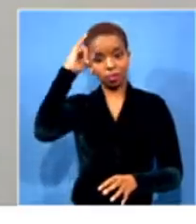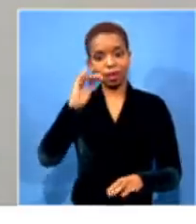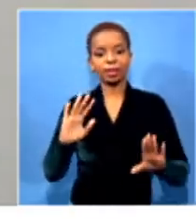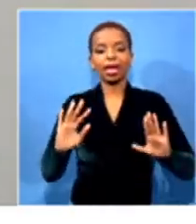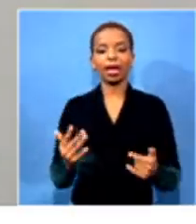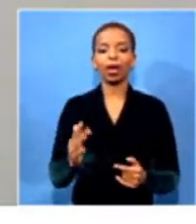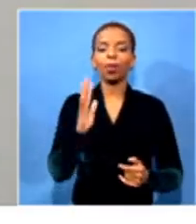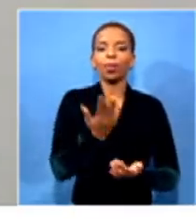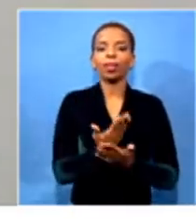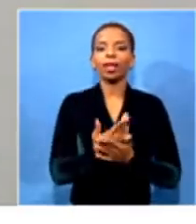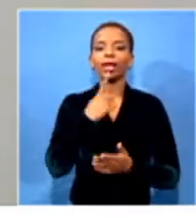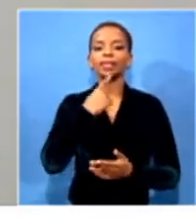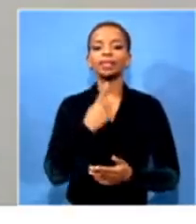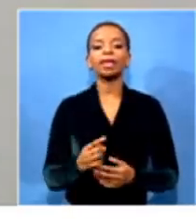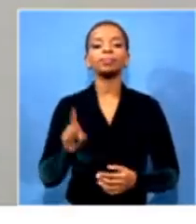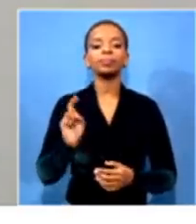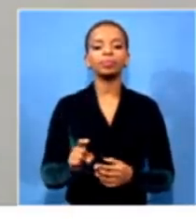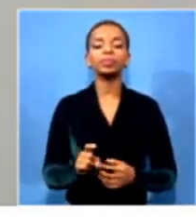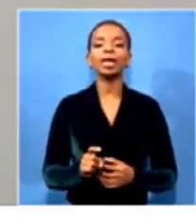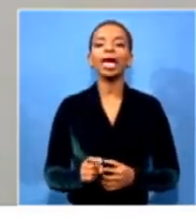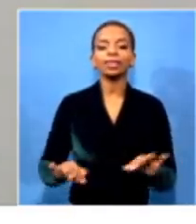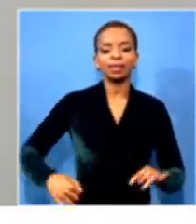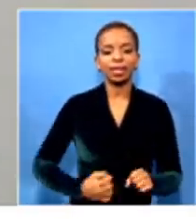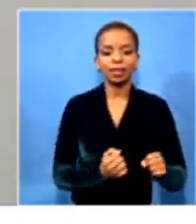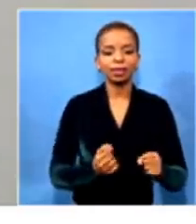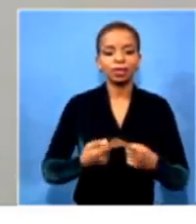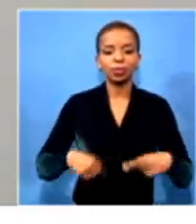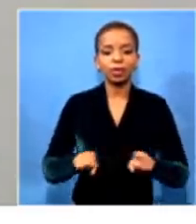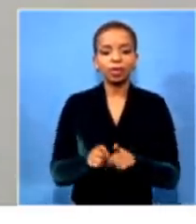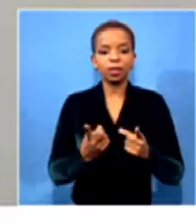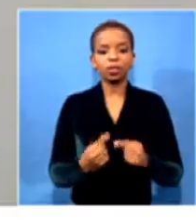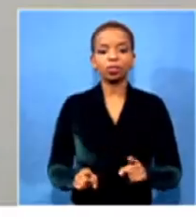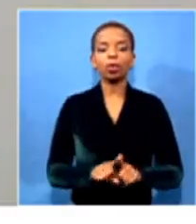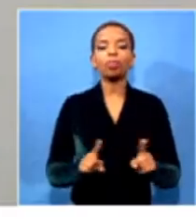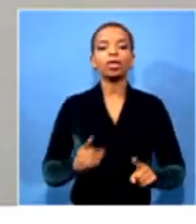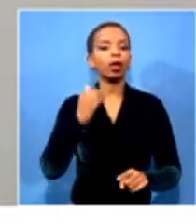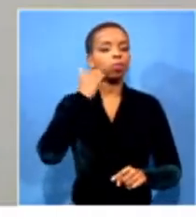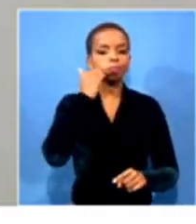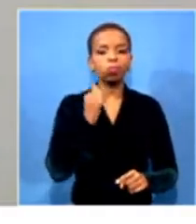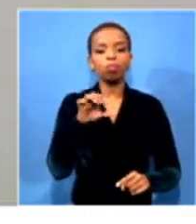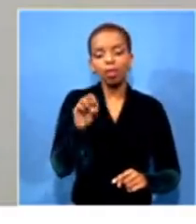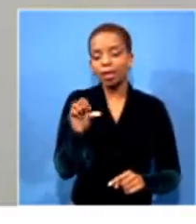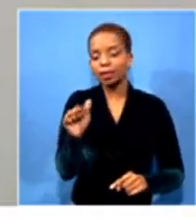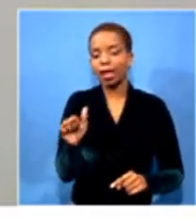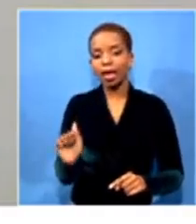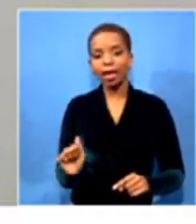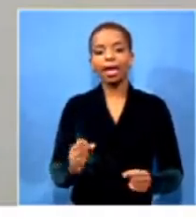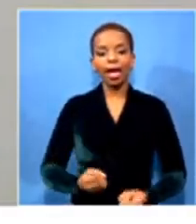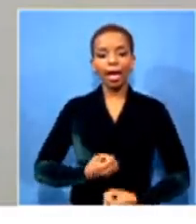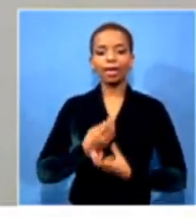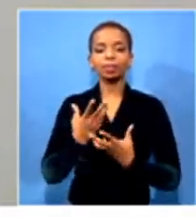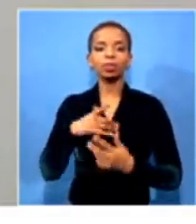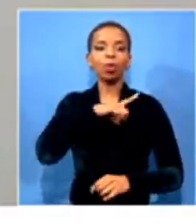put together a strategy and that strategy is going to be quite successful. They couldn't run SAA Express, which is probably one of the easiest and the, you know,